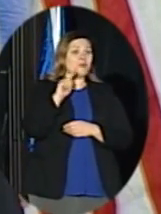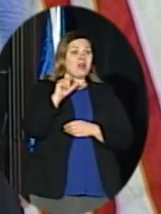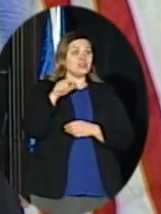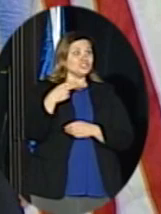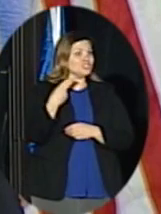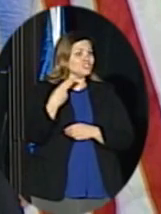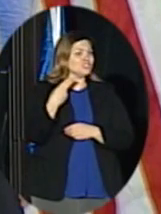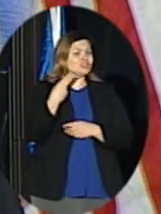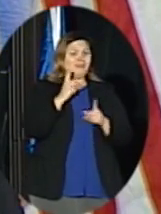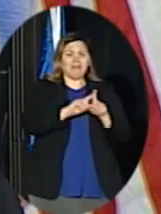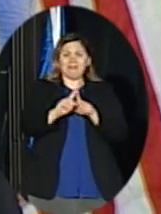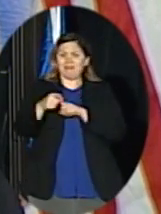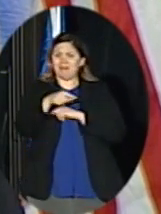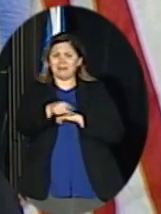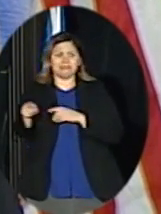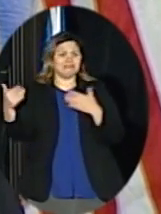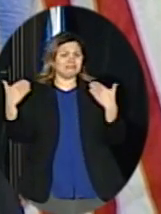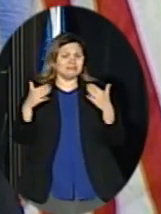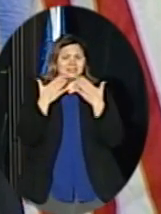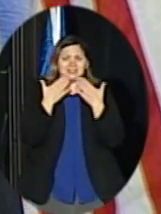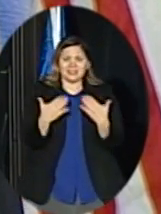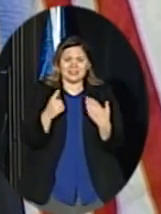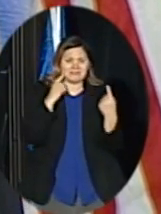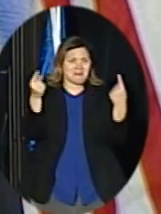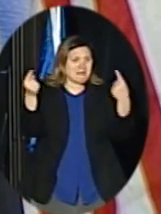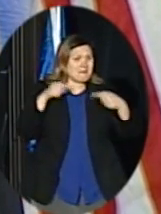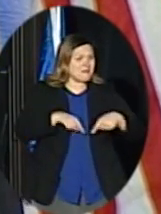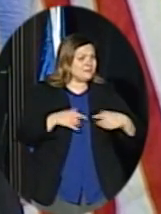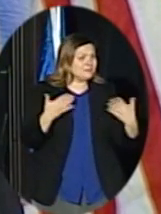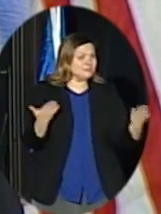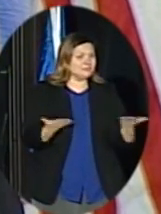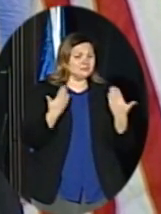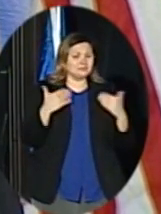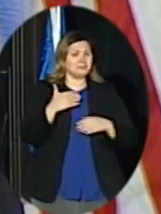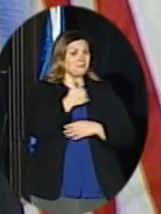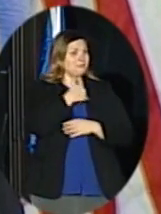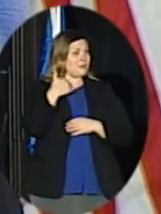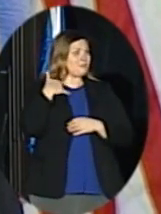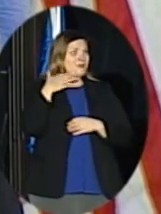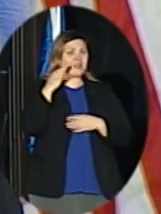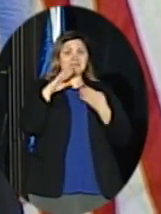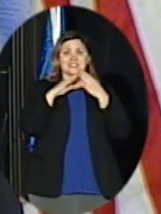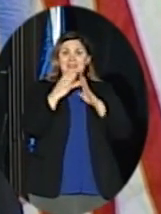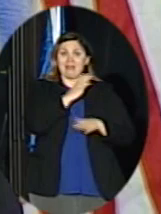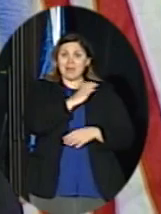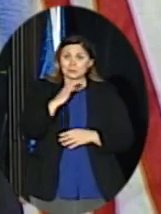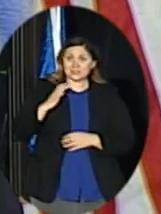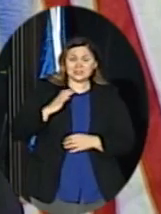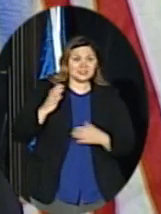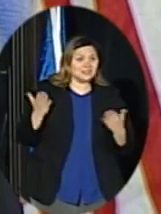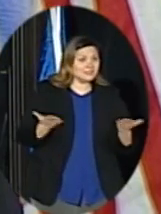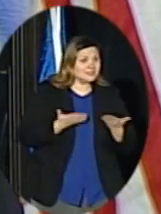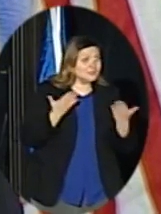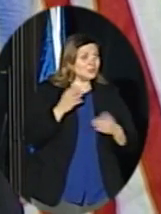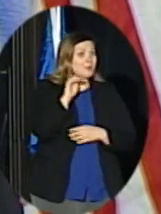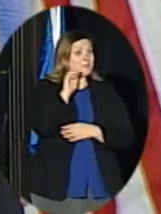Our city council, members of the St. Paul legislative delegation, Mayor-elect Jacob